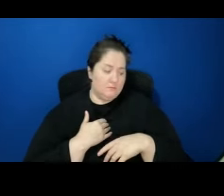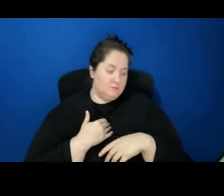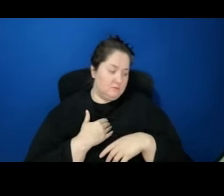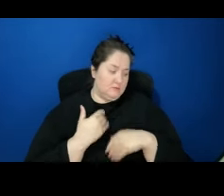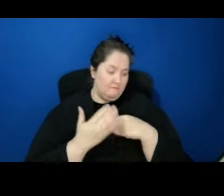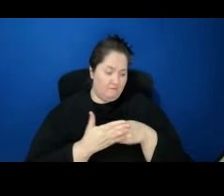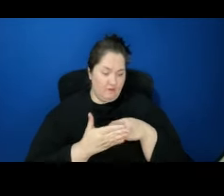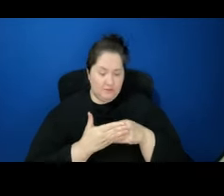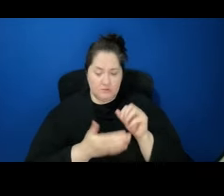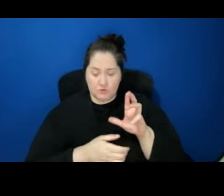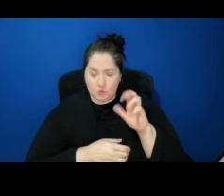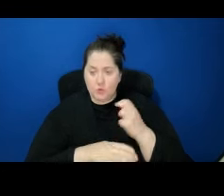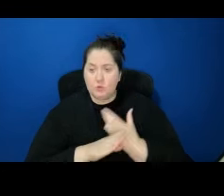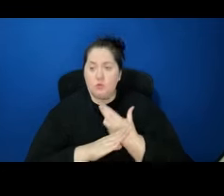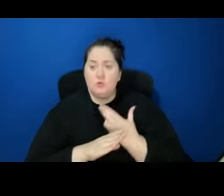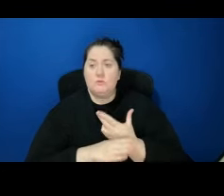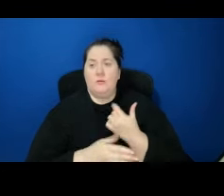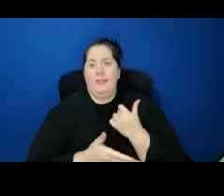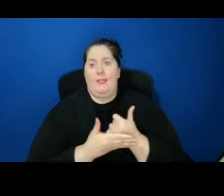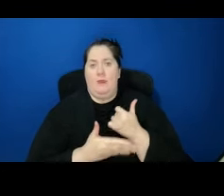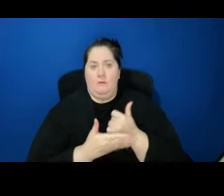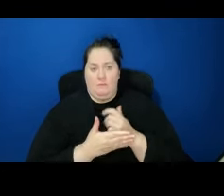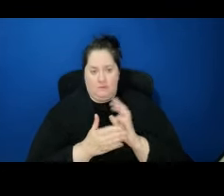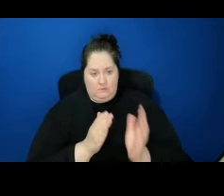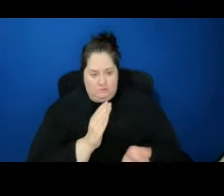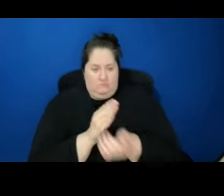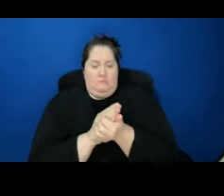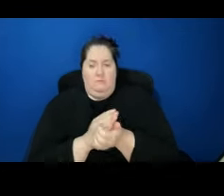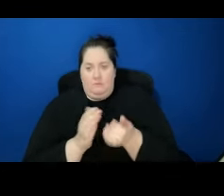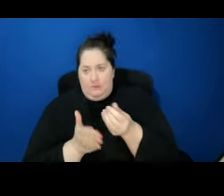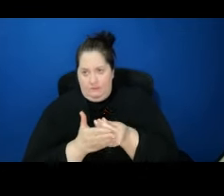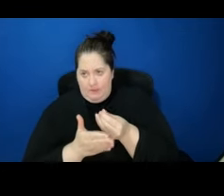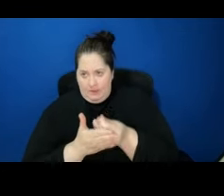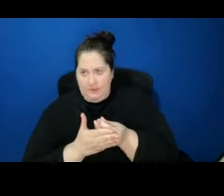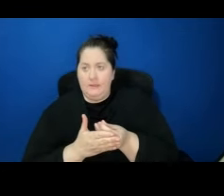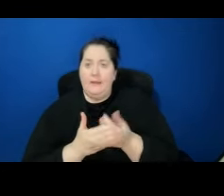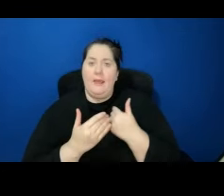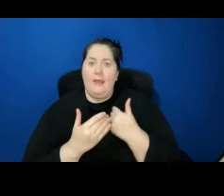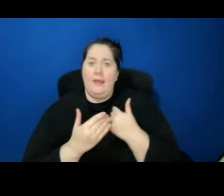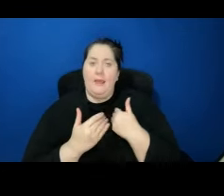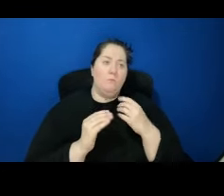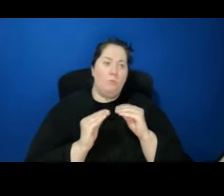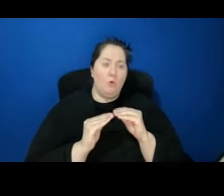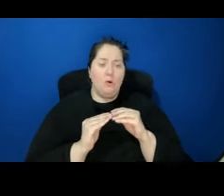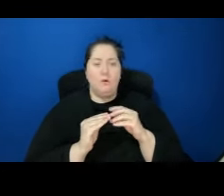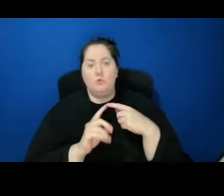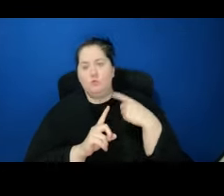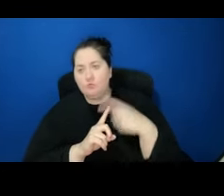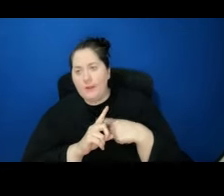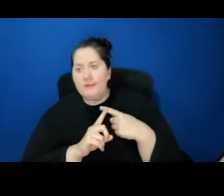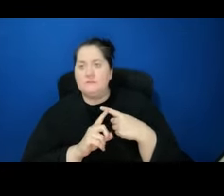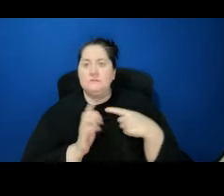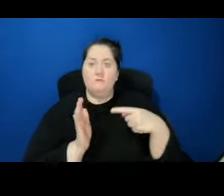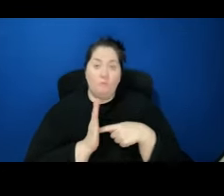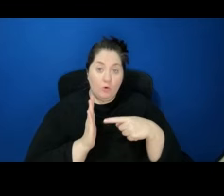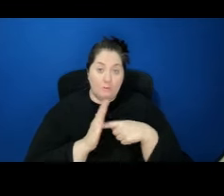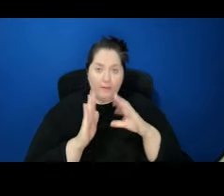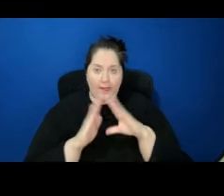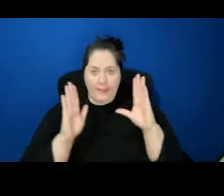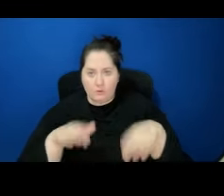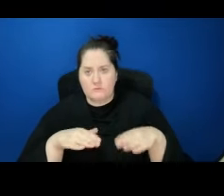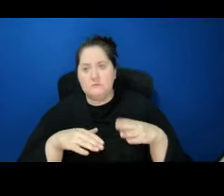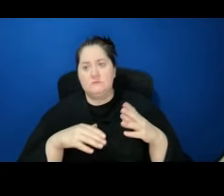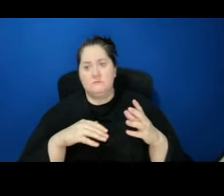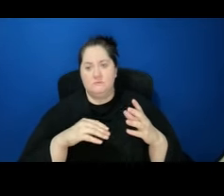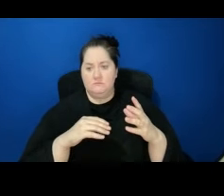funding sources that are used to subsidize and create rent and income restricted housing, affordable housing,